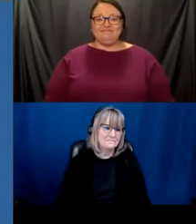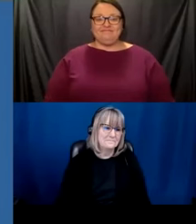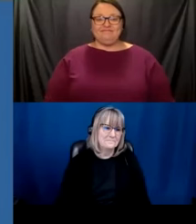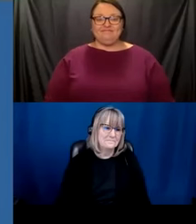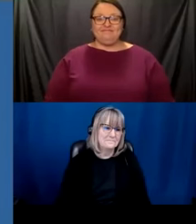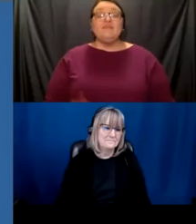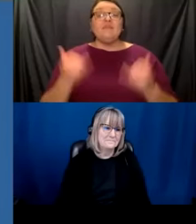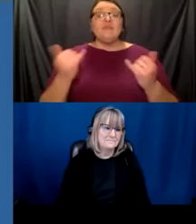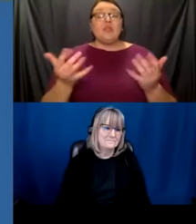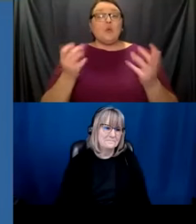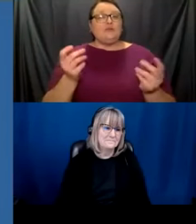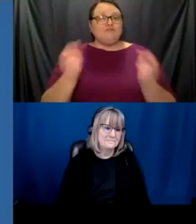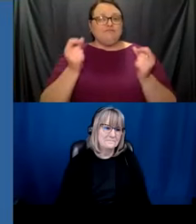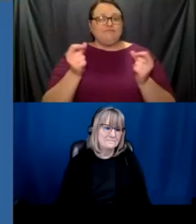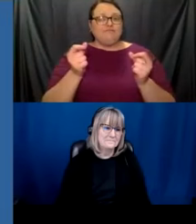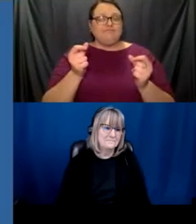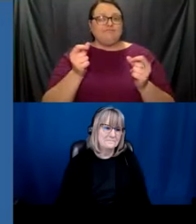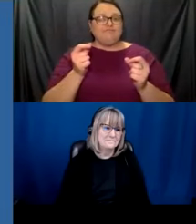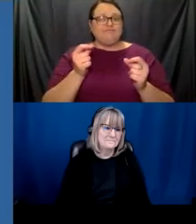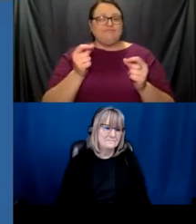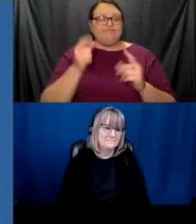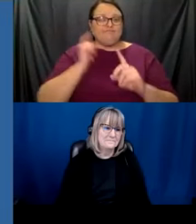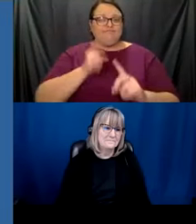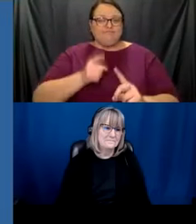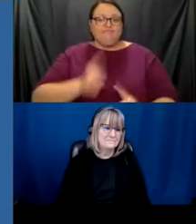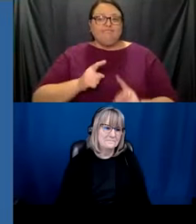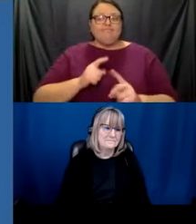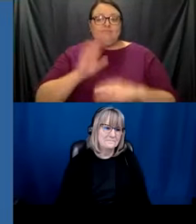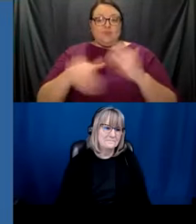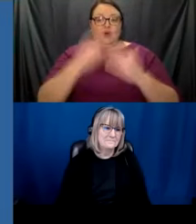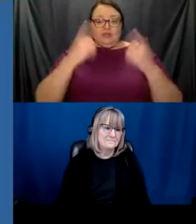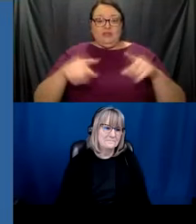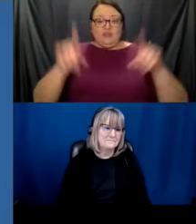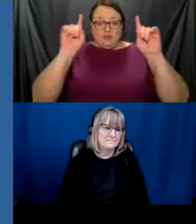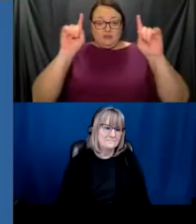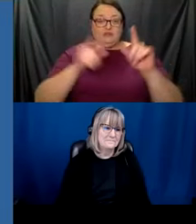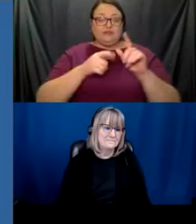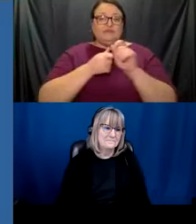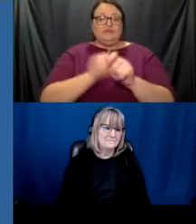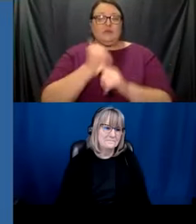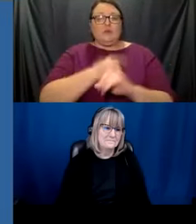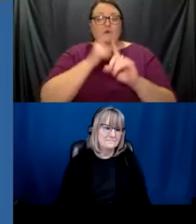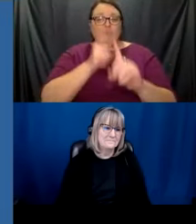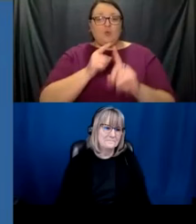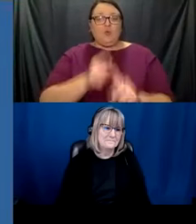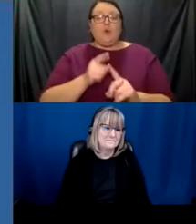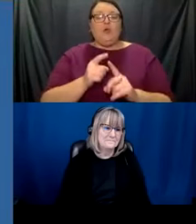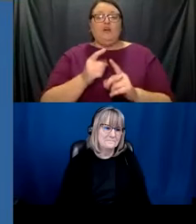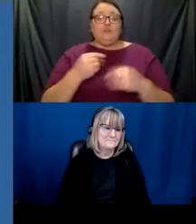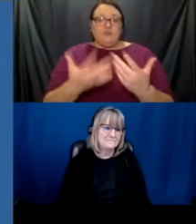So I want to quickly touch on the accomplishments working towards our goal of providing and helping to